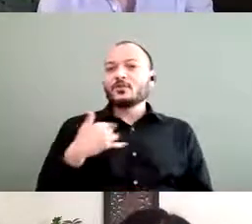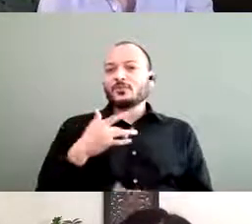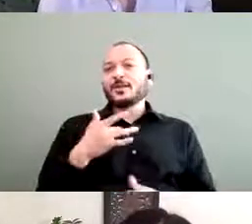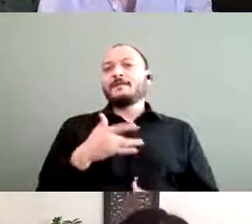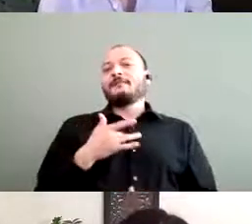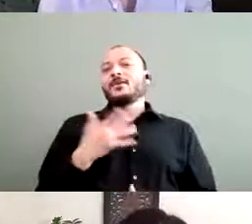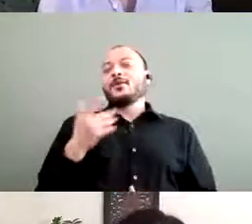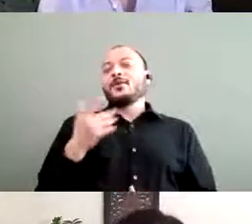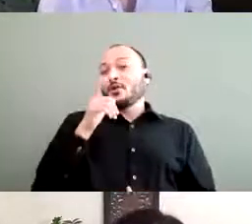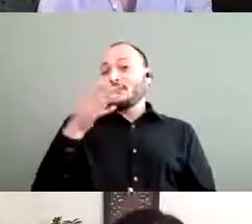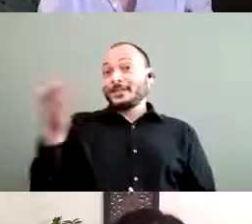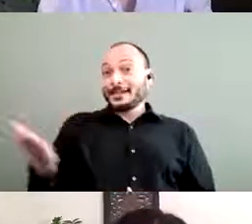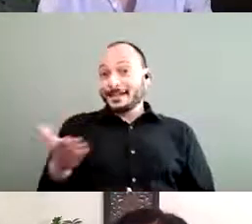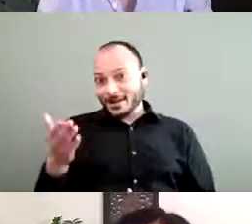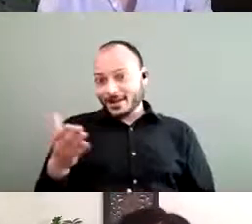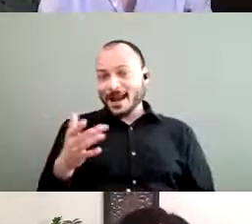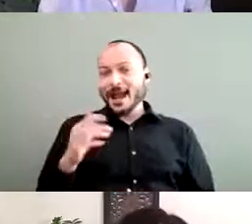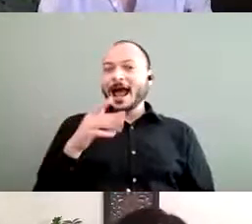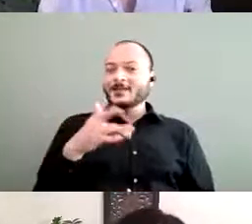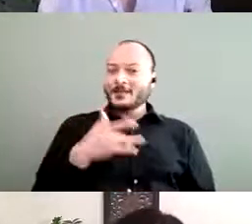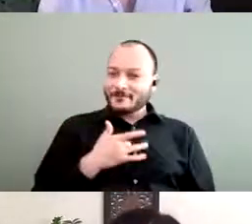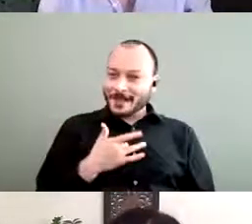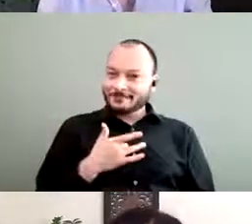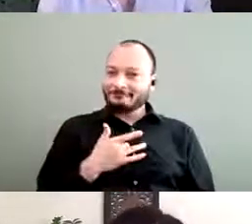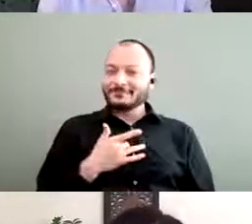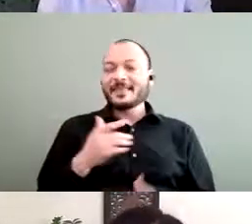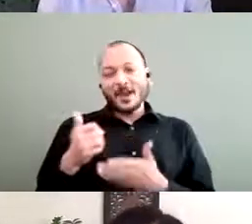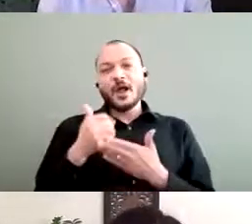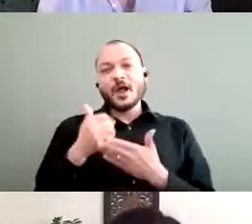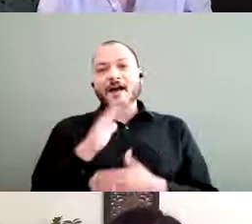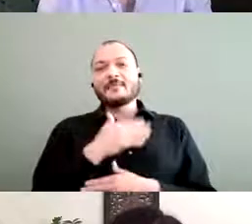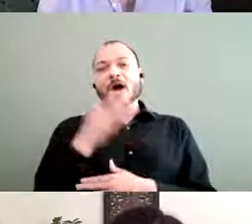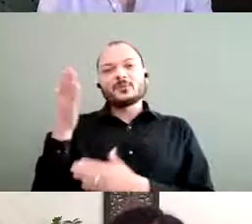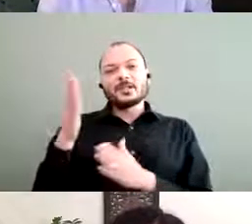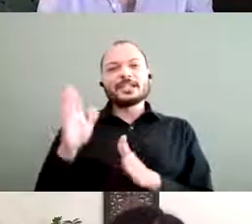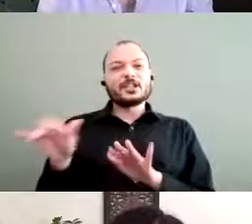the room, how you're feeling, and that will help our presenters as well.